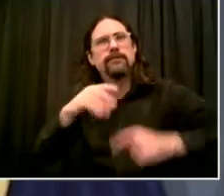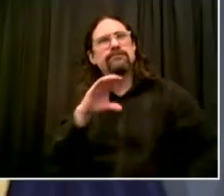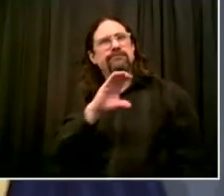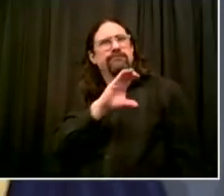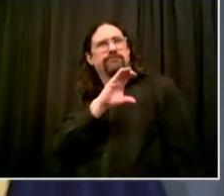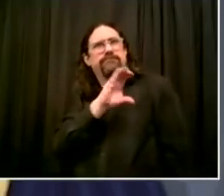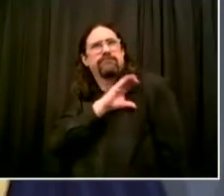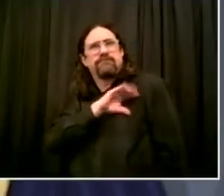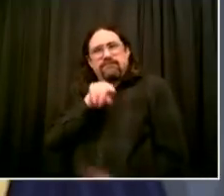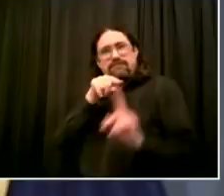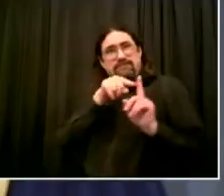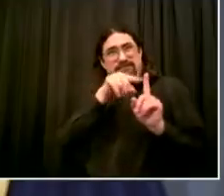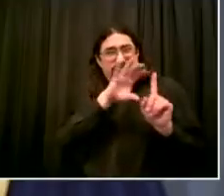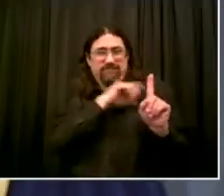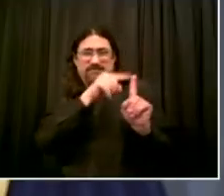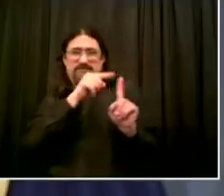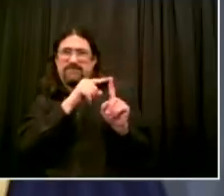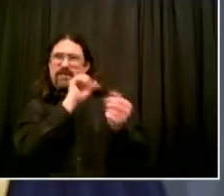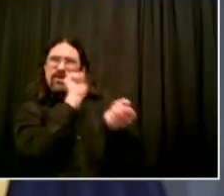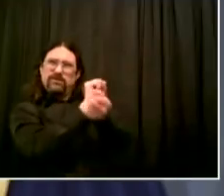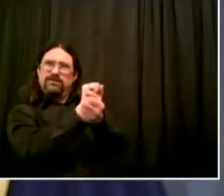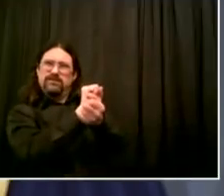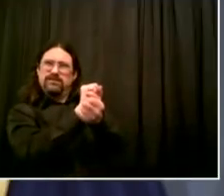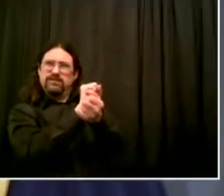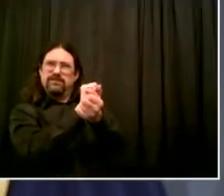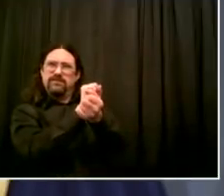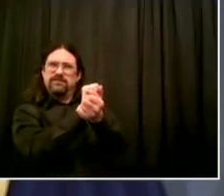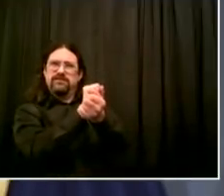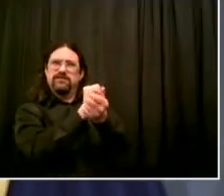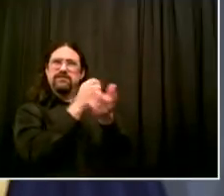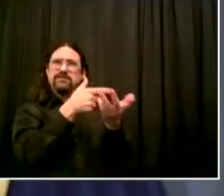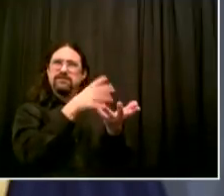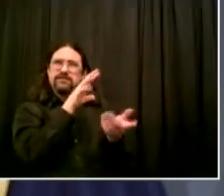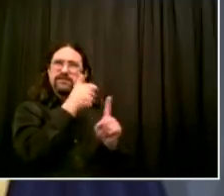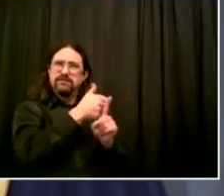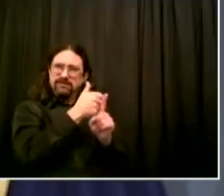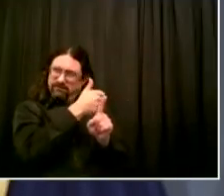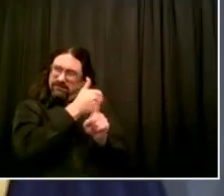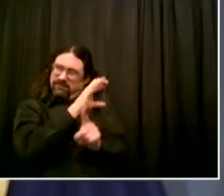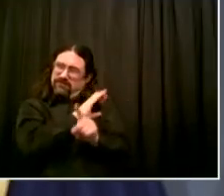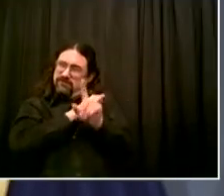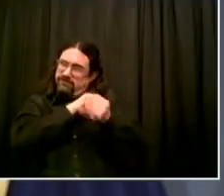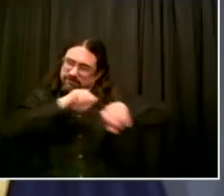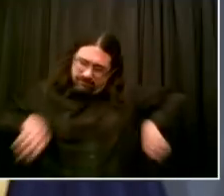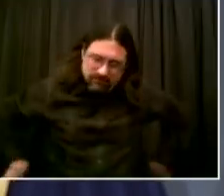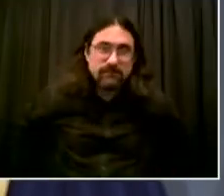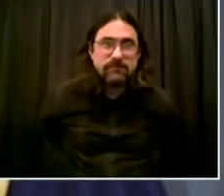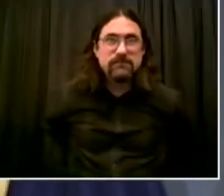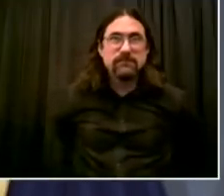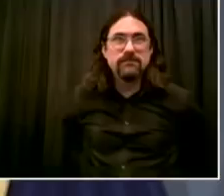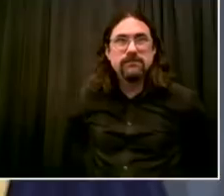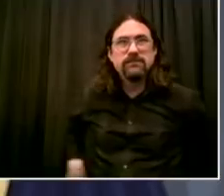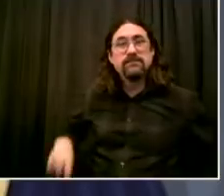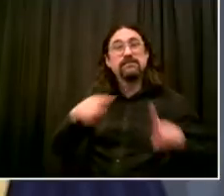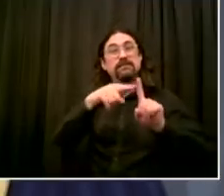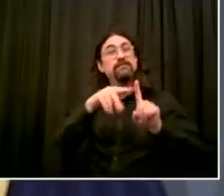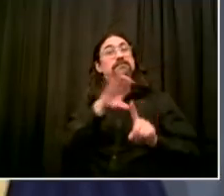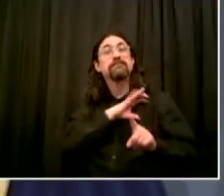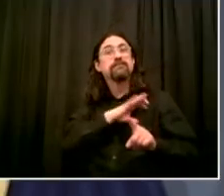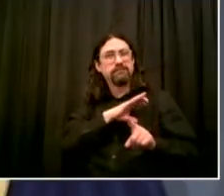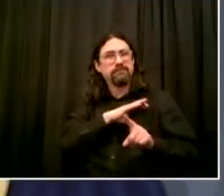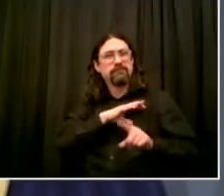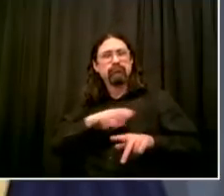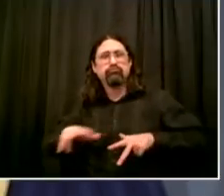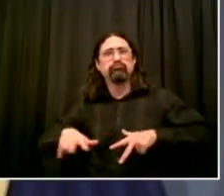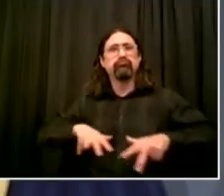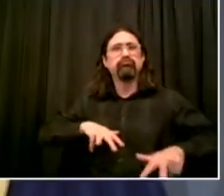protester. Your thoughts on that? Was the in agreement with you? And I have